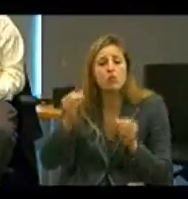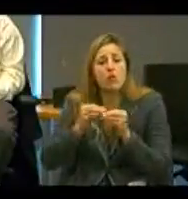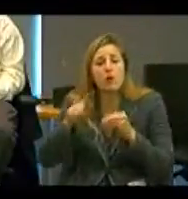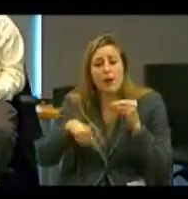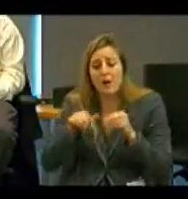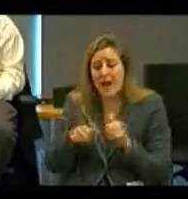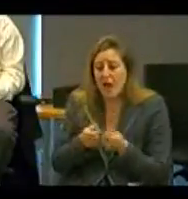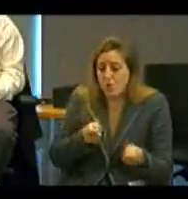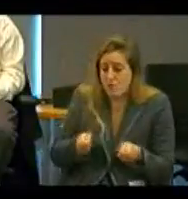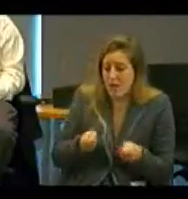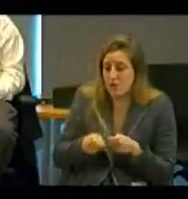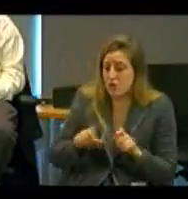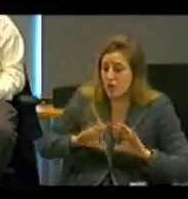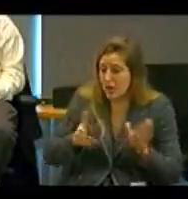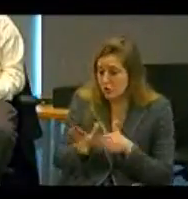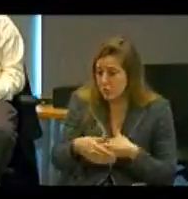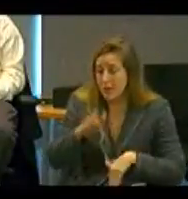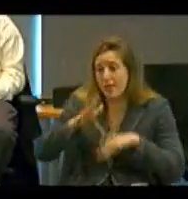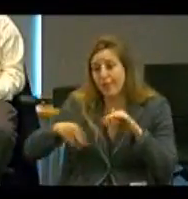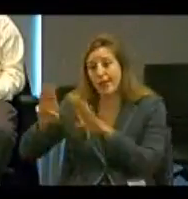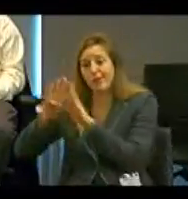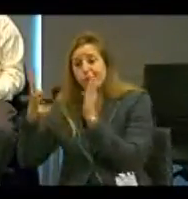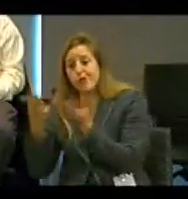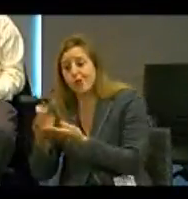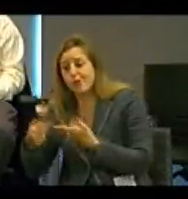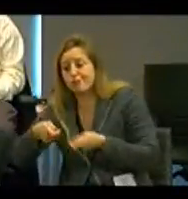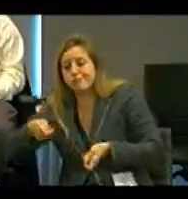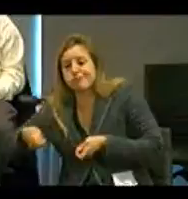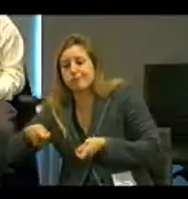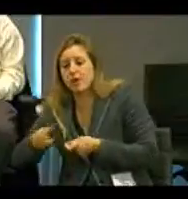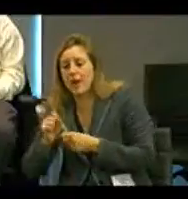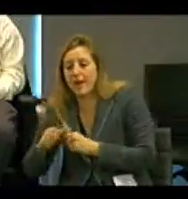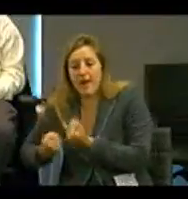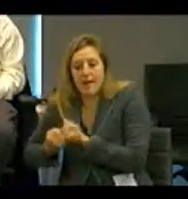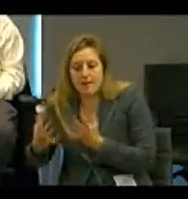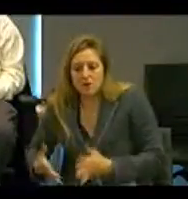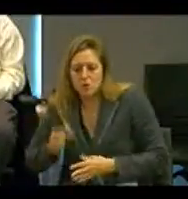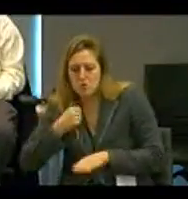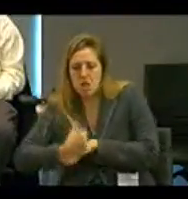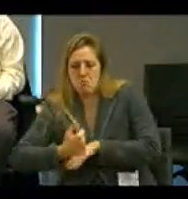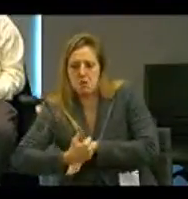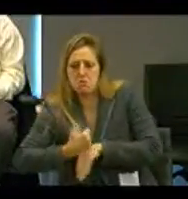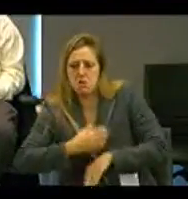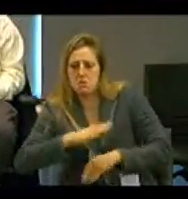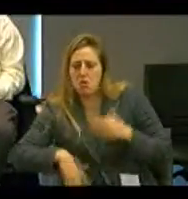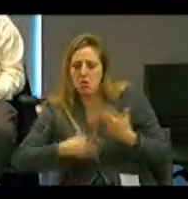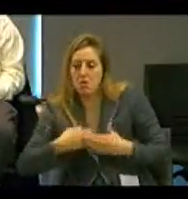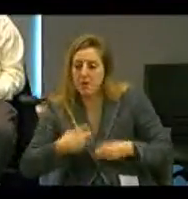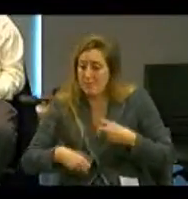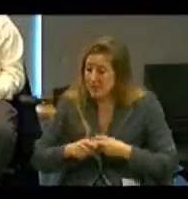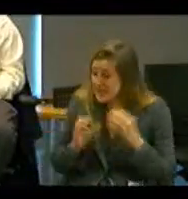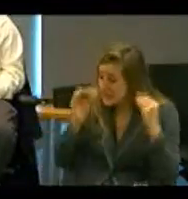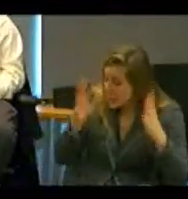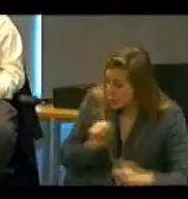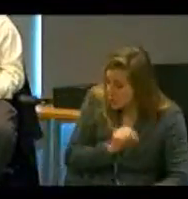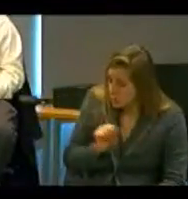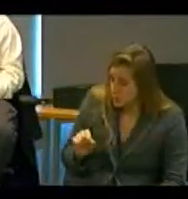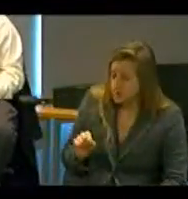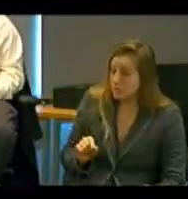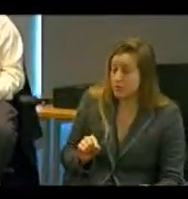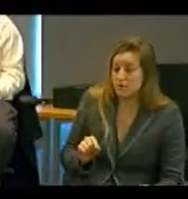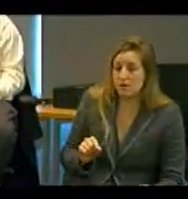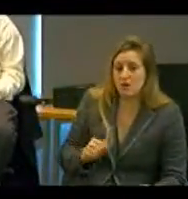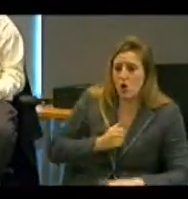the bureaucrats and activists who would blame them for society's problems and accuse them, teachers, of mass racial